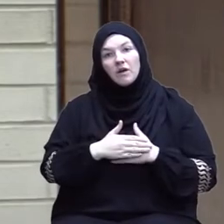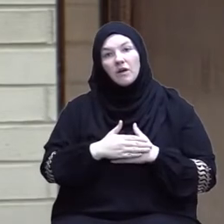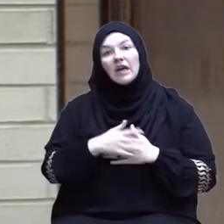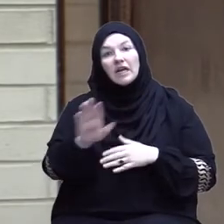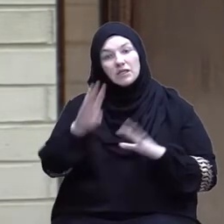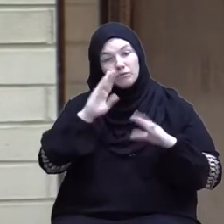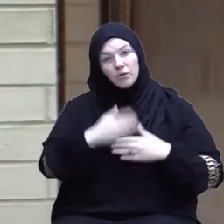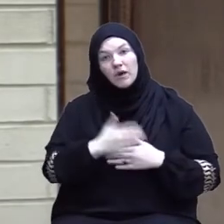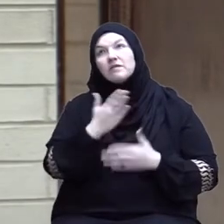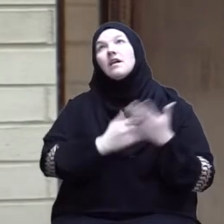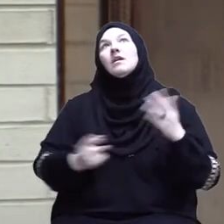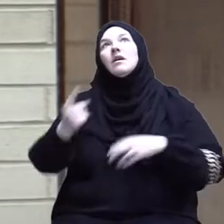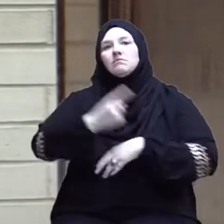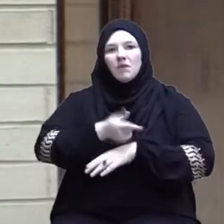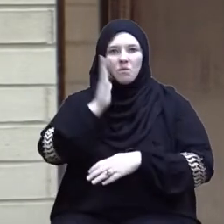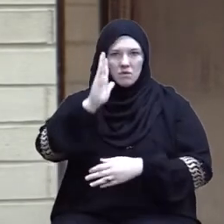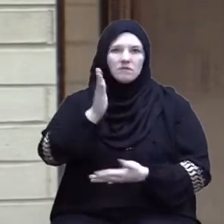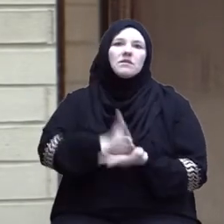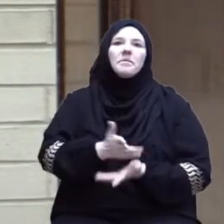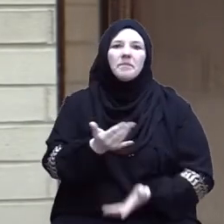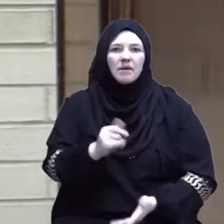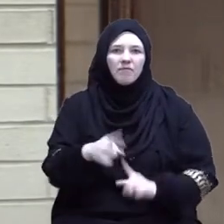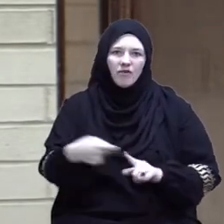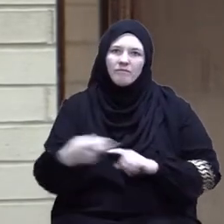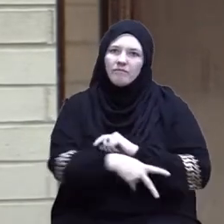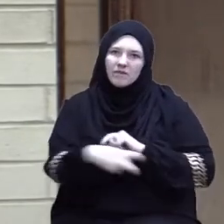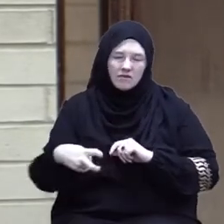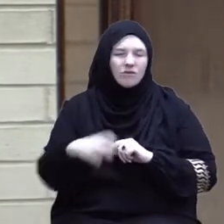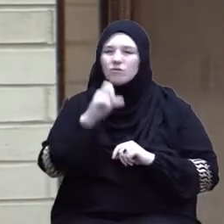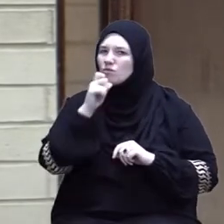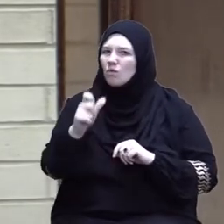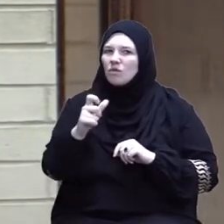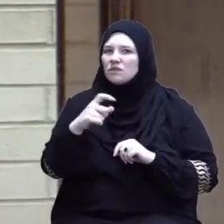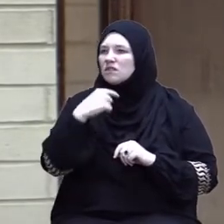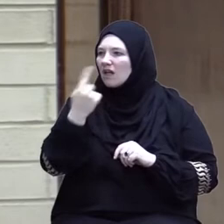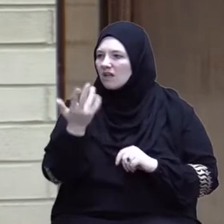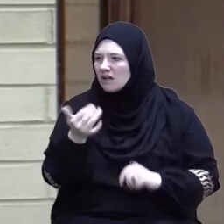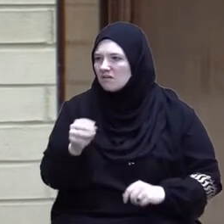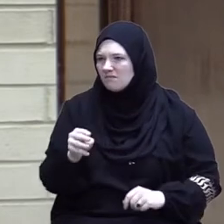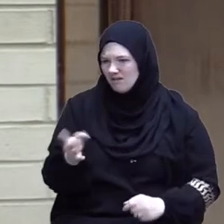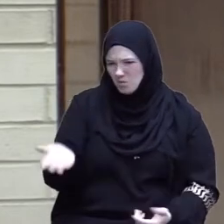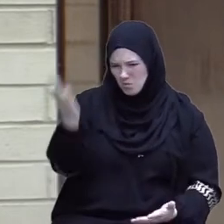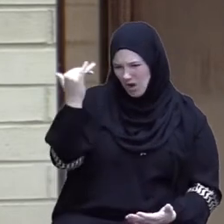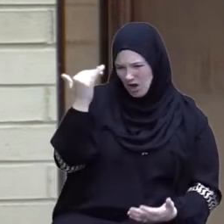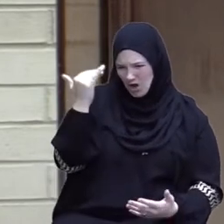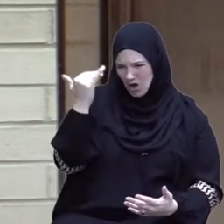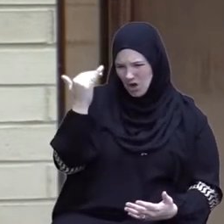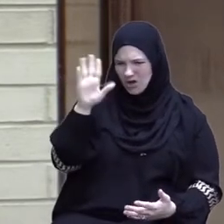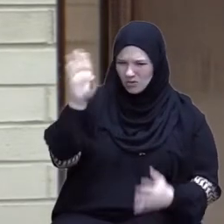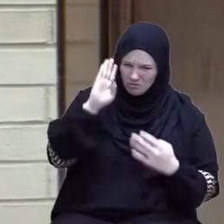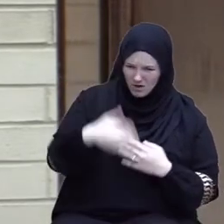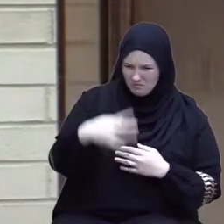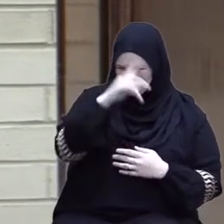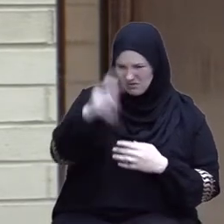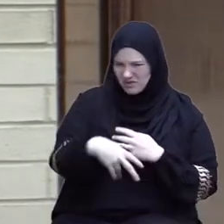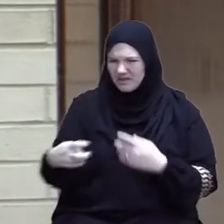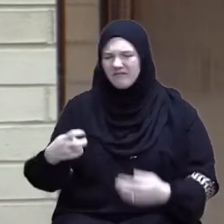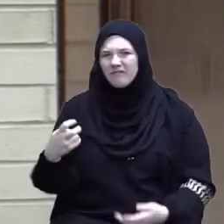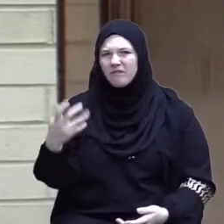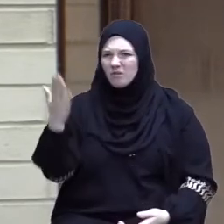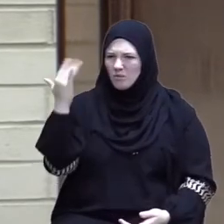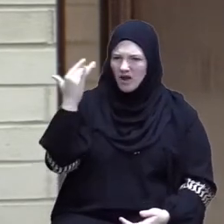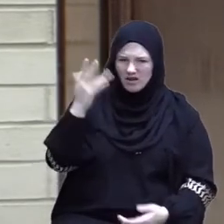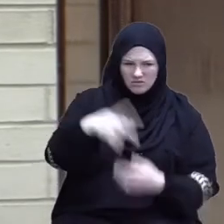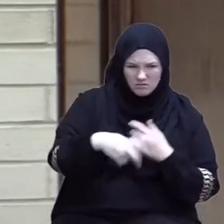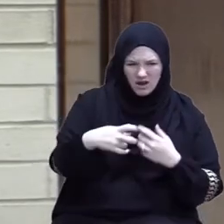him. Never push him away from prayer. Never tell him, how come you pray and you are a thief? How come you pray